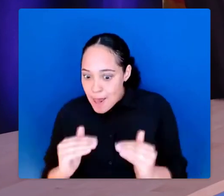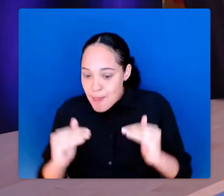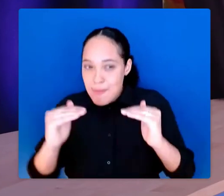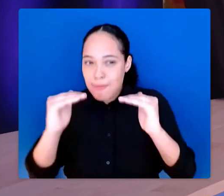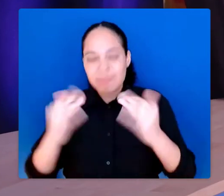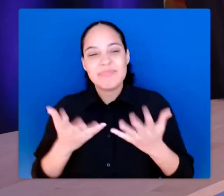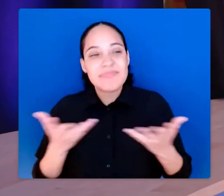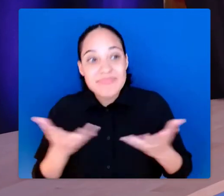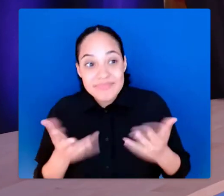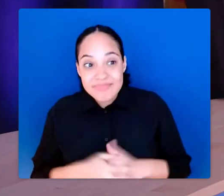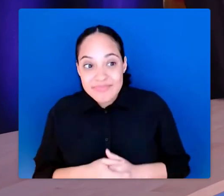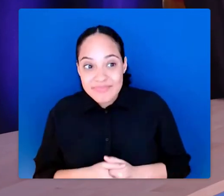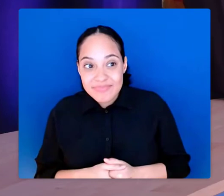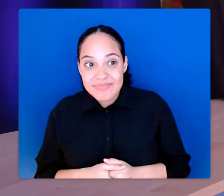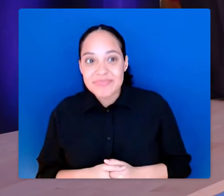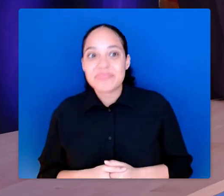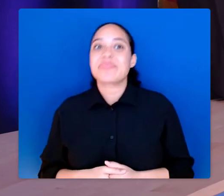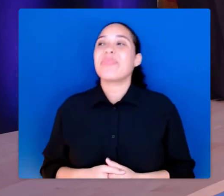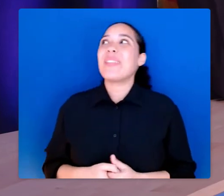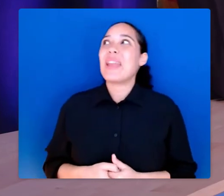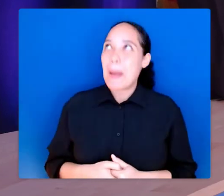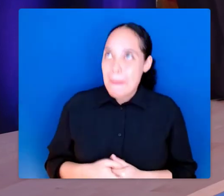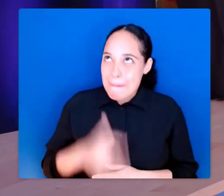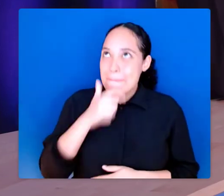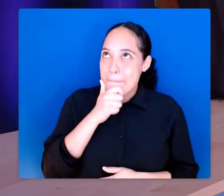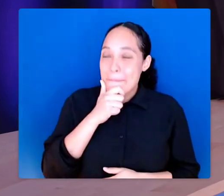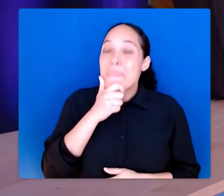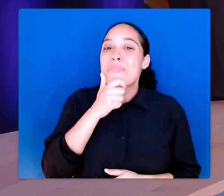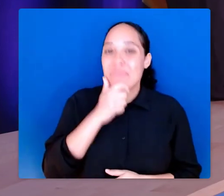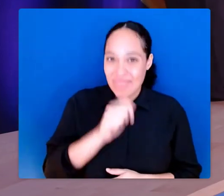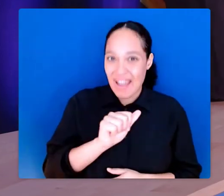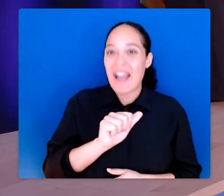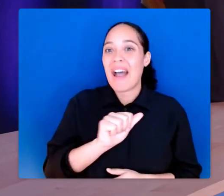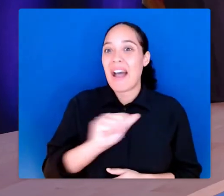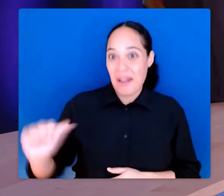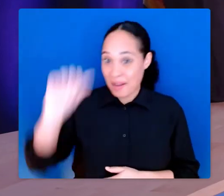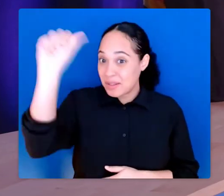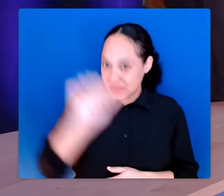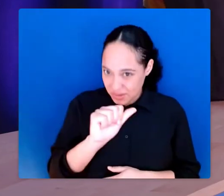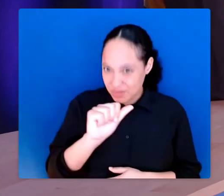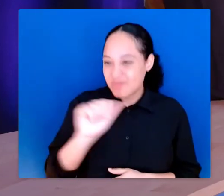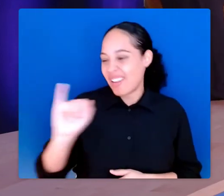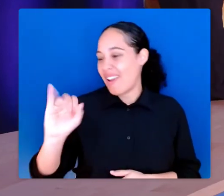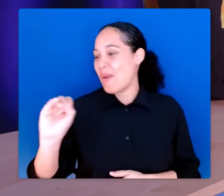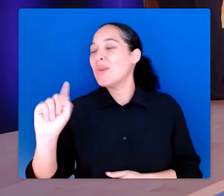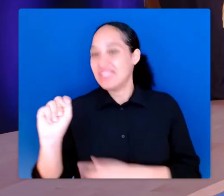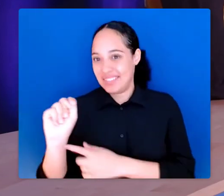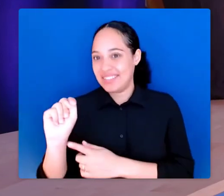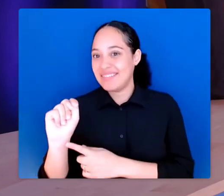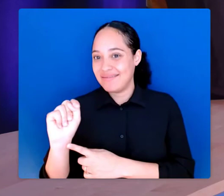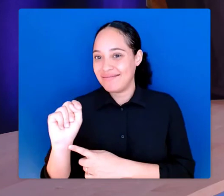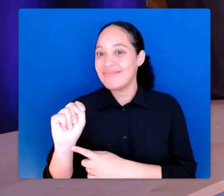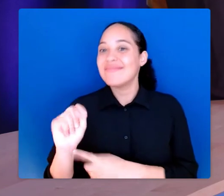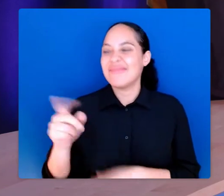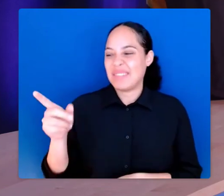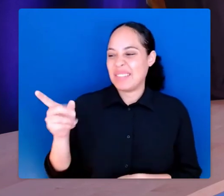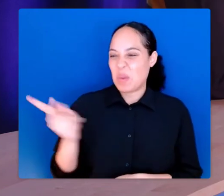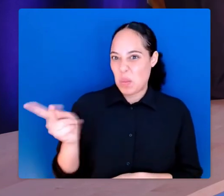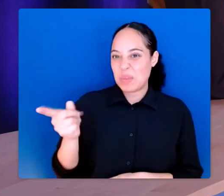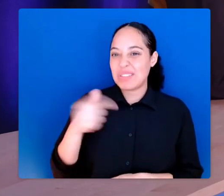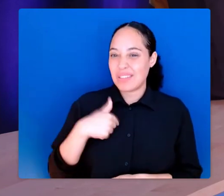never touched programming, and he suddenly had this use case where he was supposed to look at the footprint of Nike